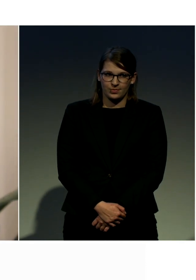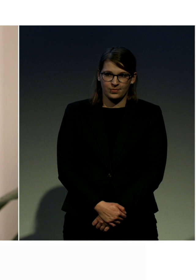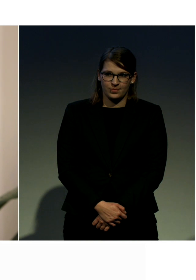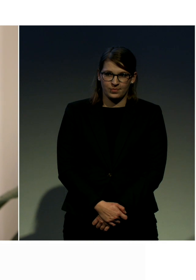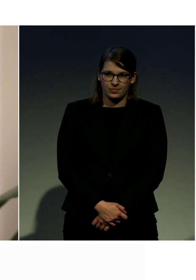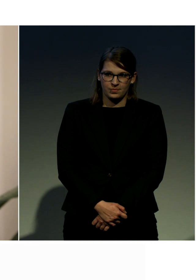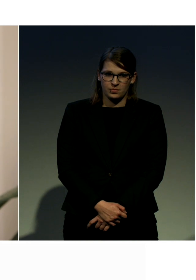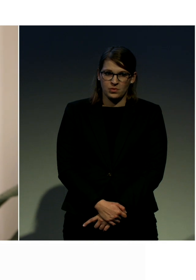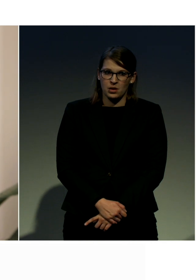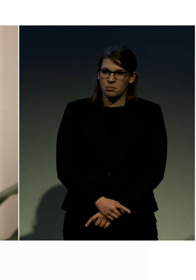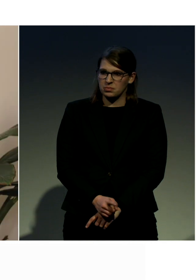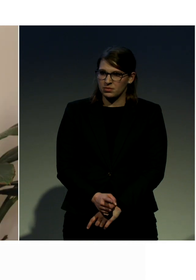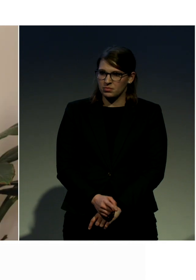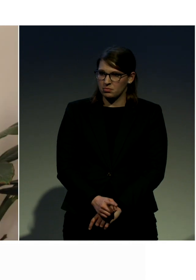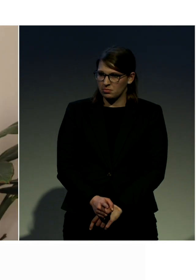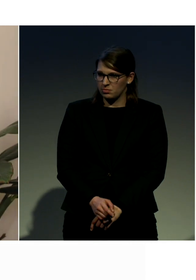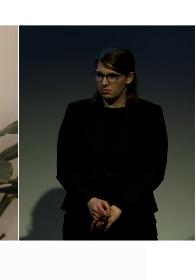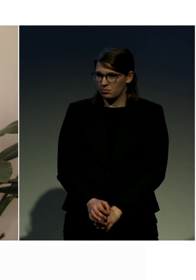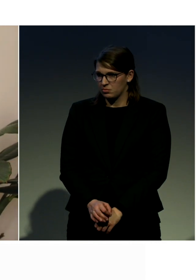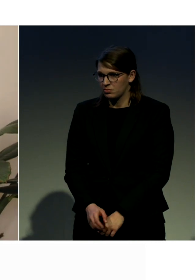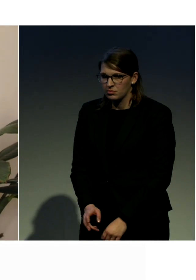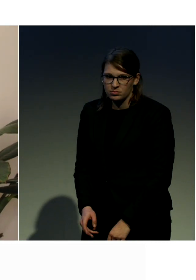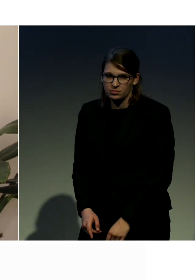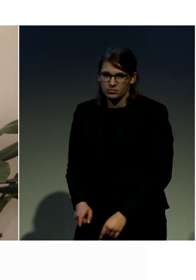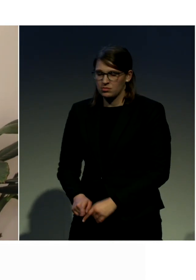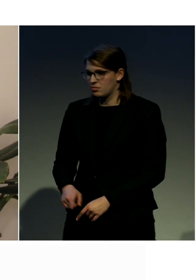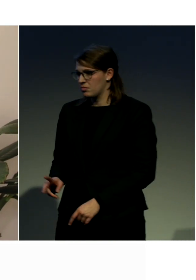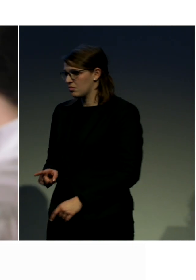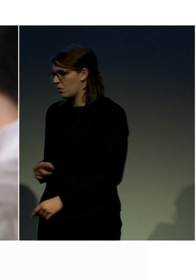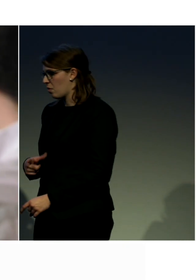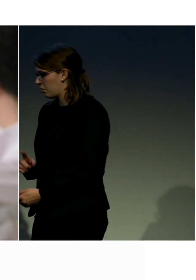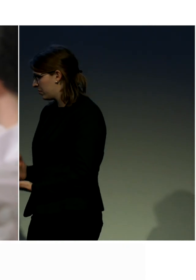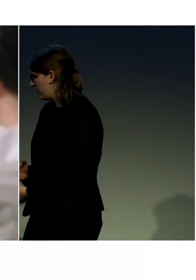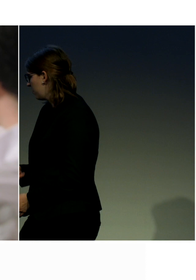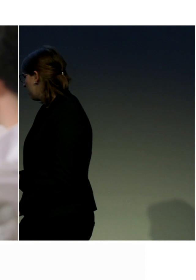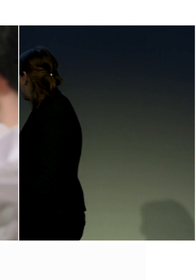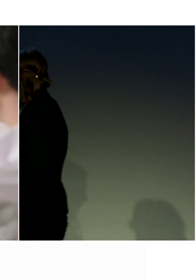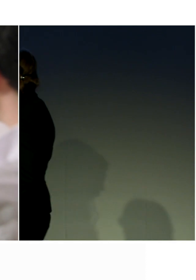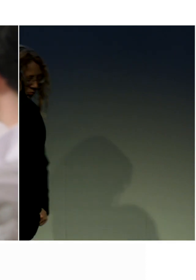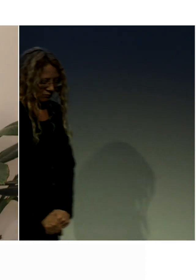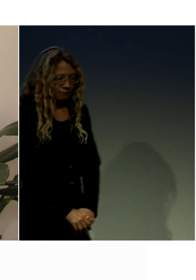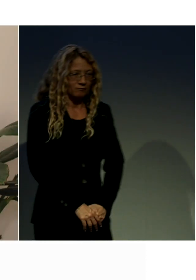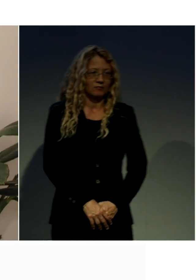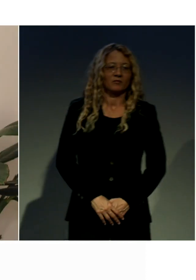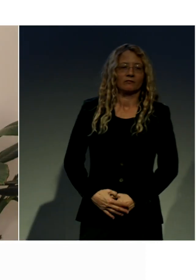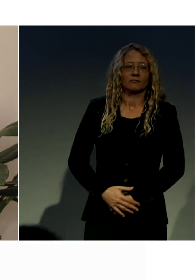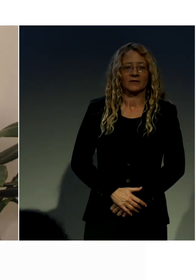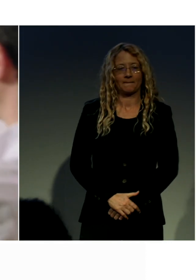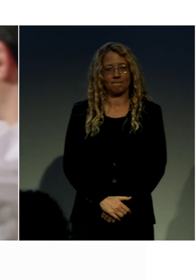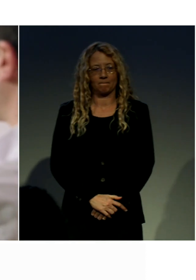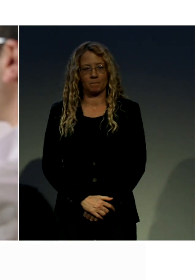That's okay. That's okay. Have you seen any of my work or... Oh, you're the Milky Pop kid, right? I knew